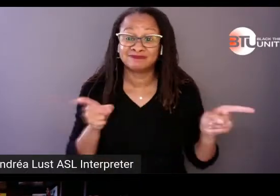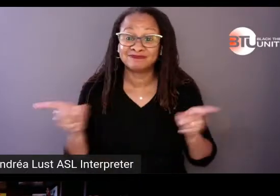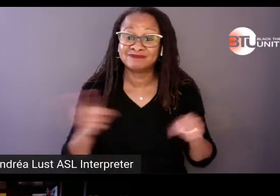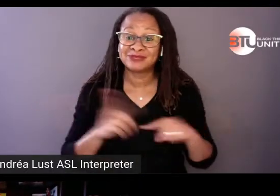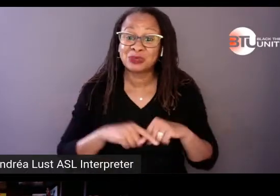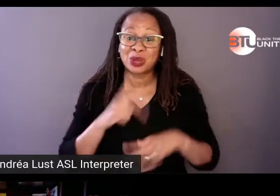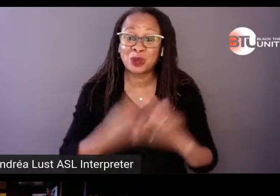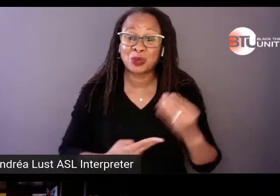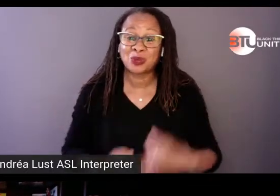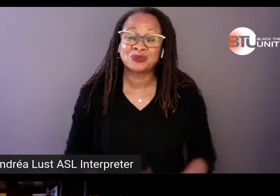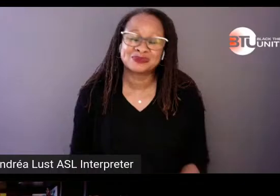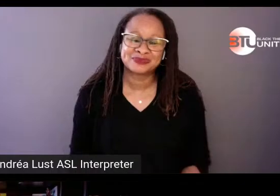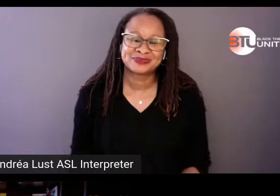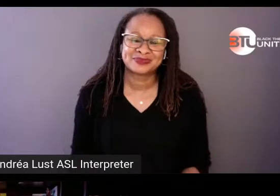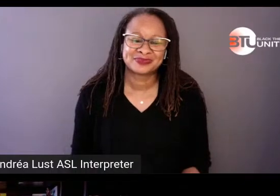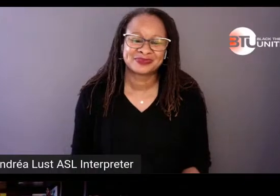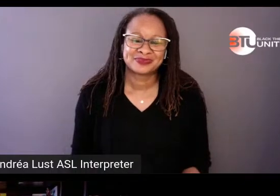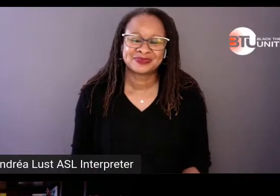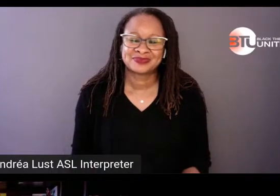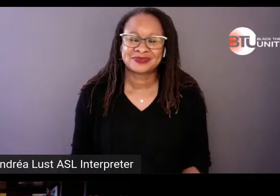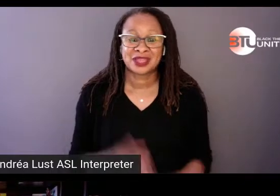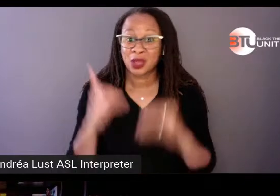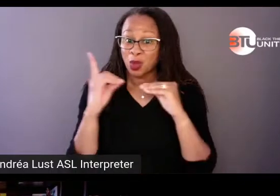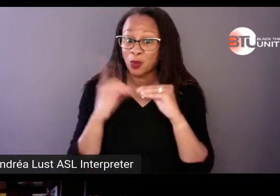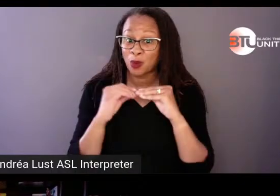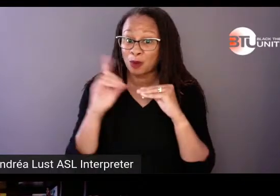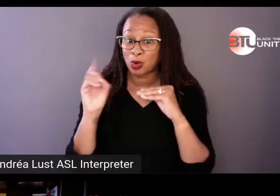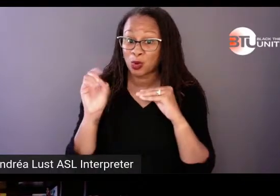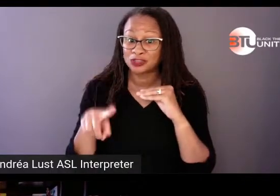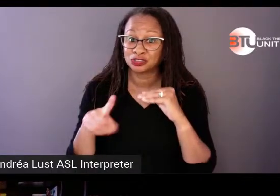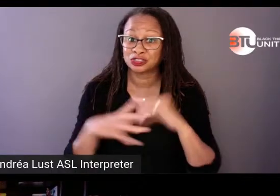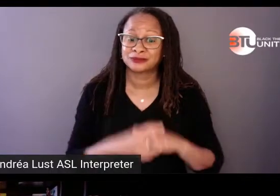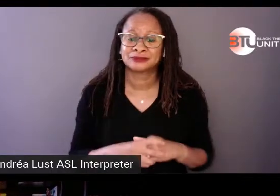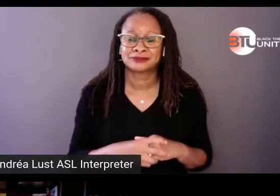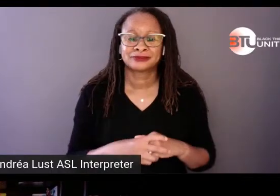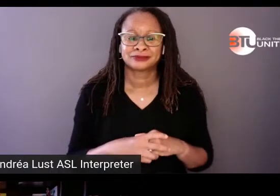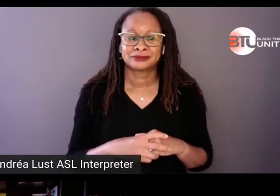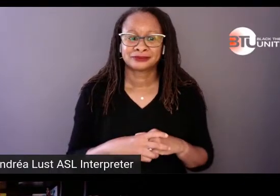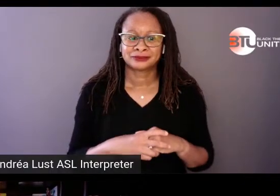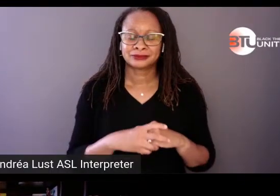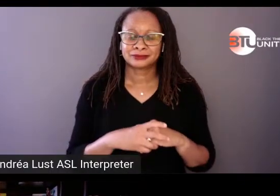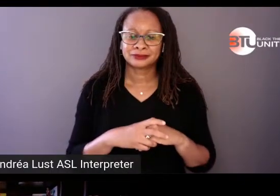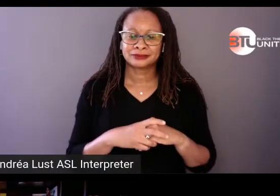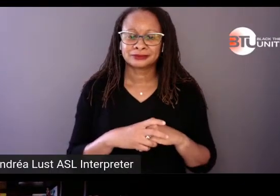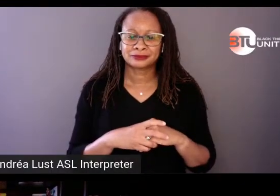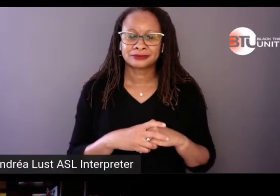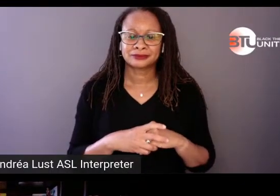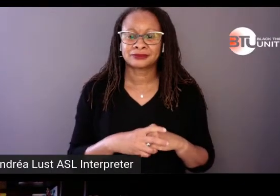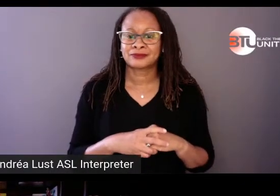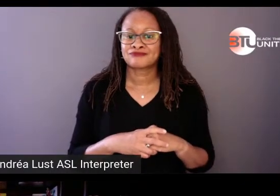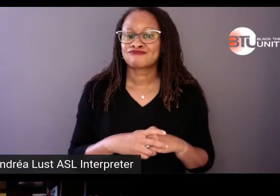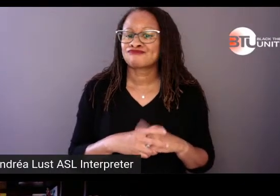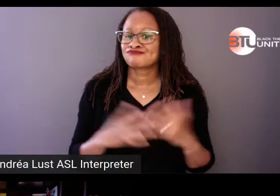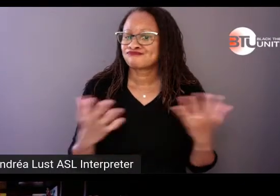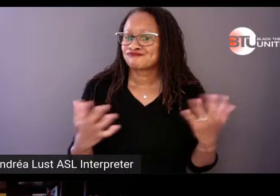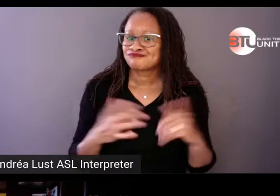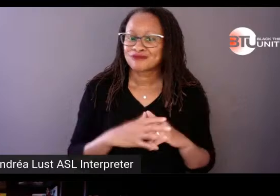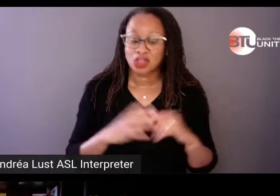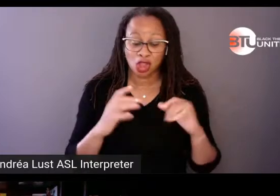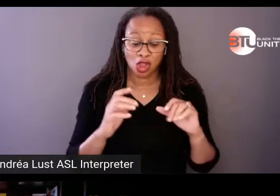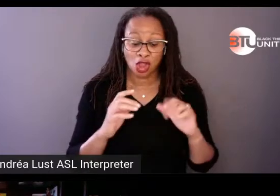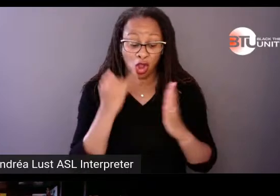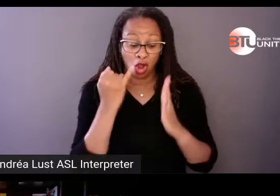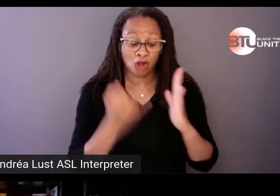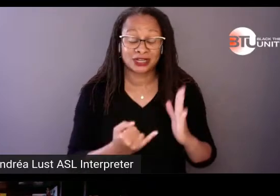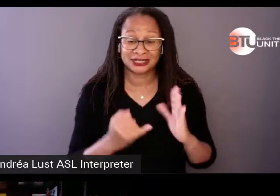Okay. I have one more question, and it is, can an artist contractually